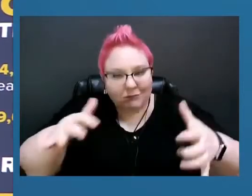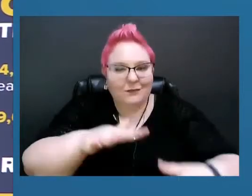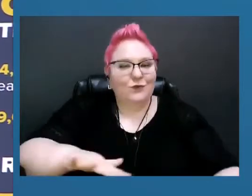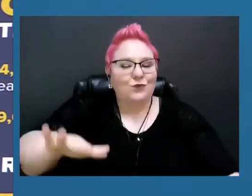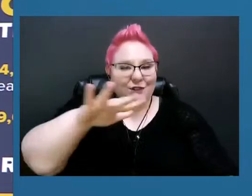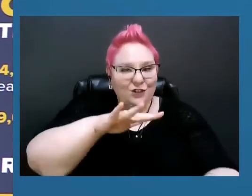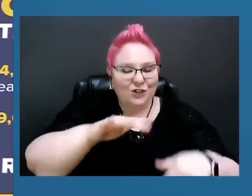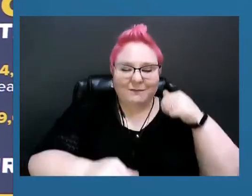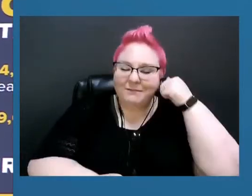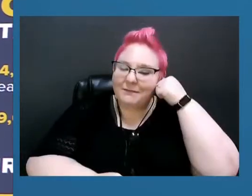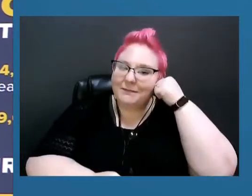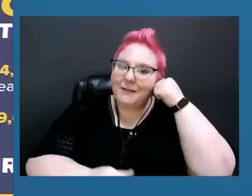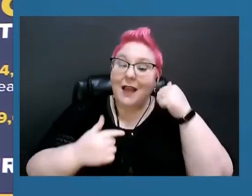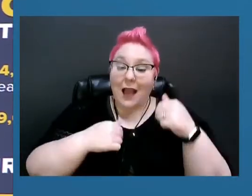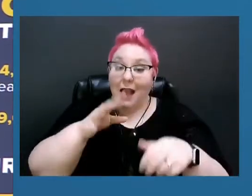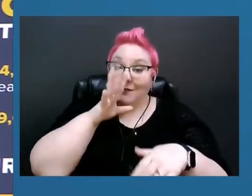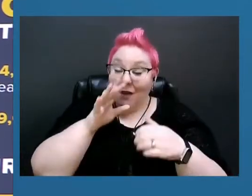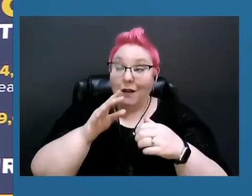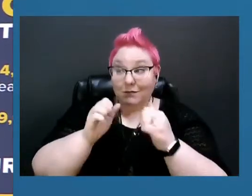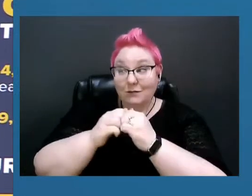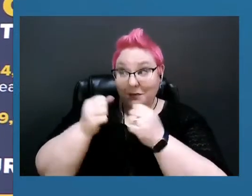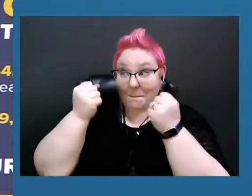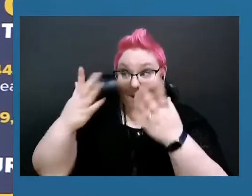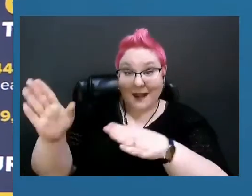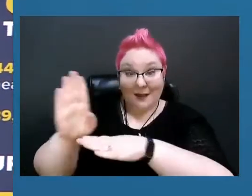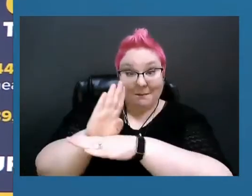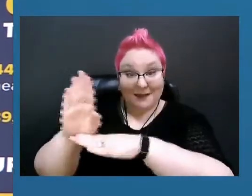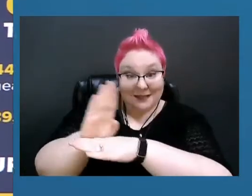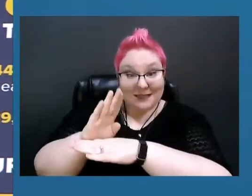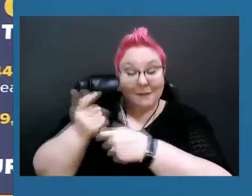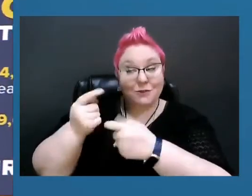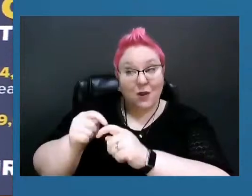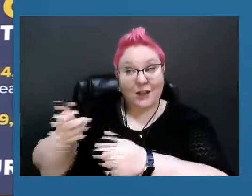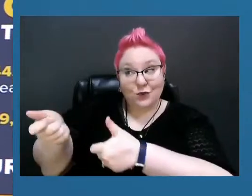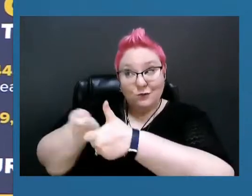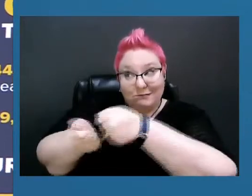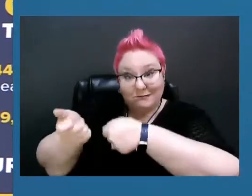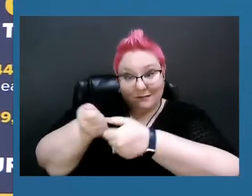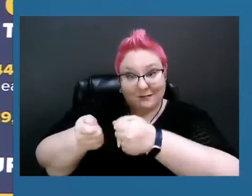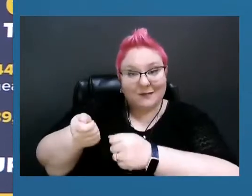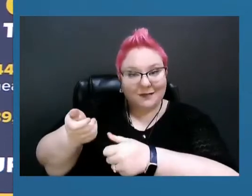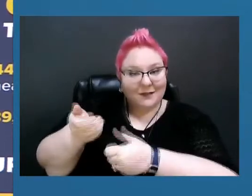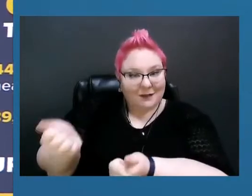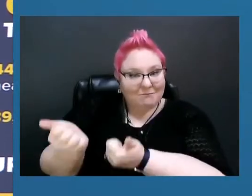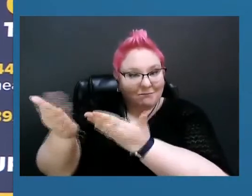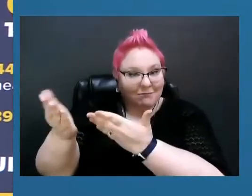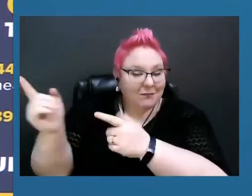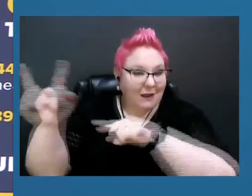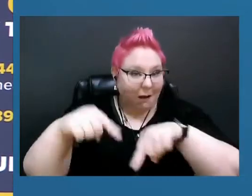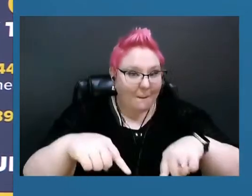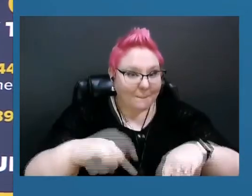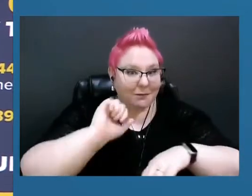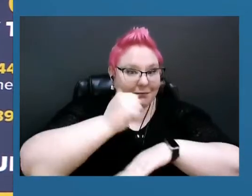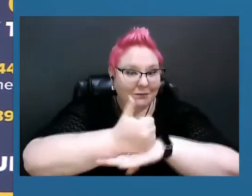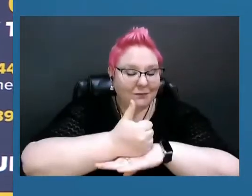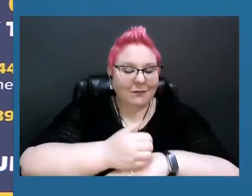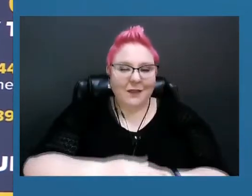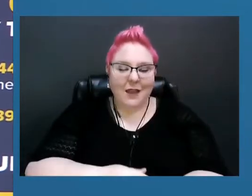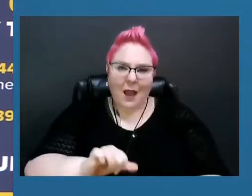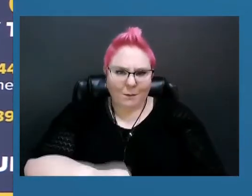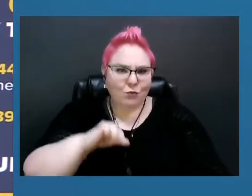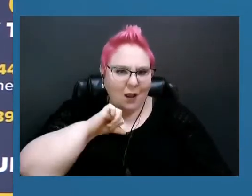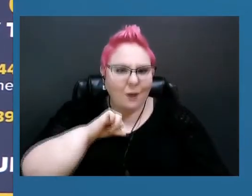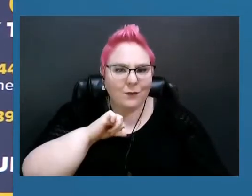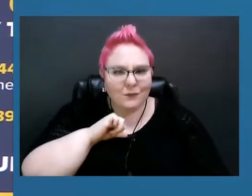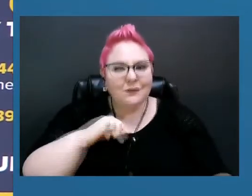many businesses who want to come here, and I'm going to continue incentivizing them and encourage them. It's part of our identity as a state. I'm proud of that enormously. And